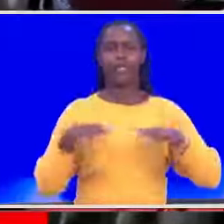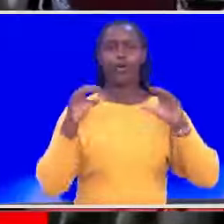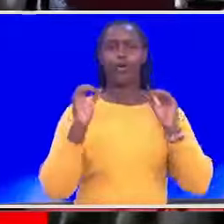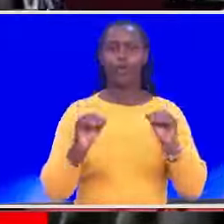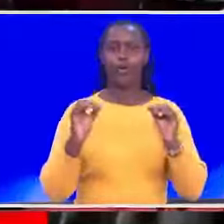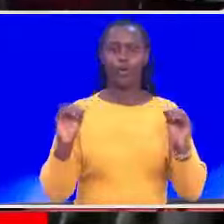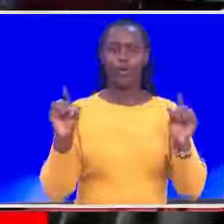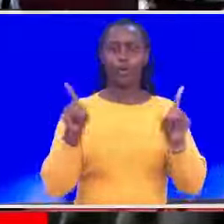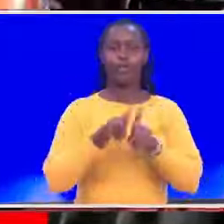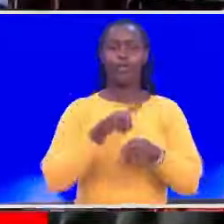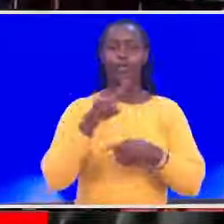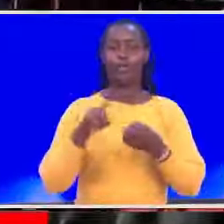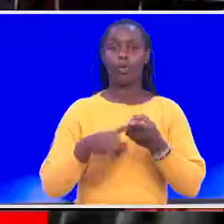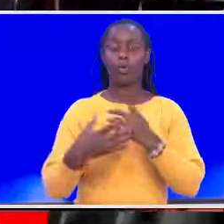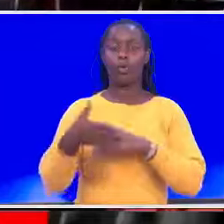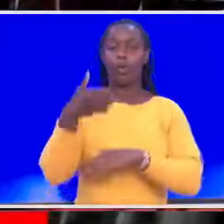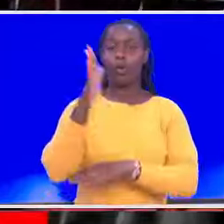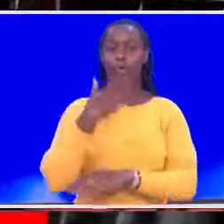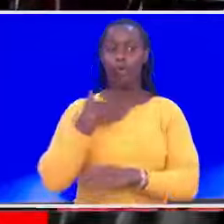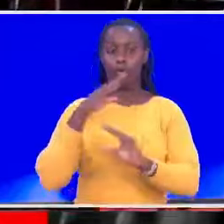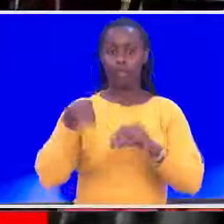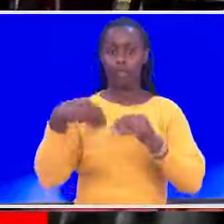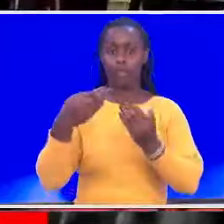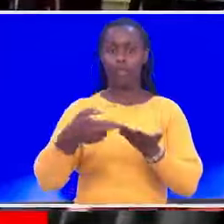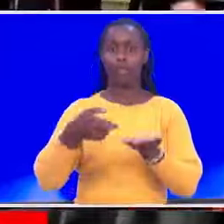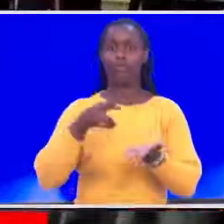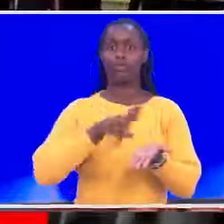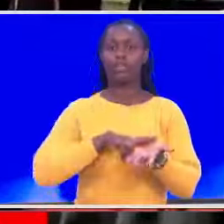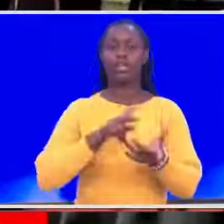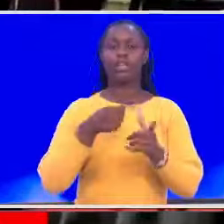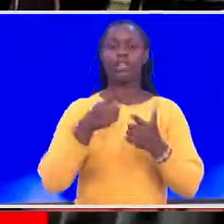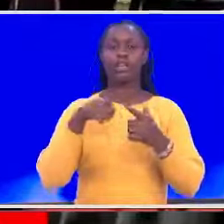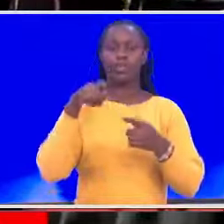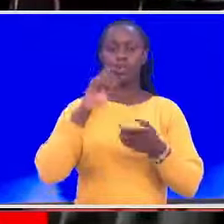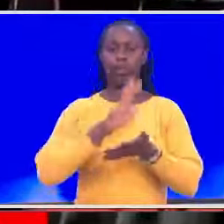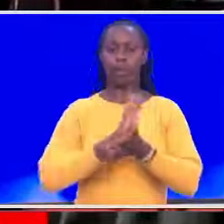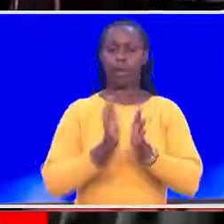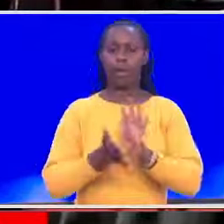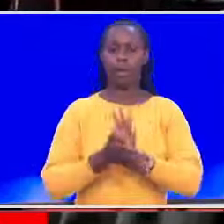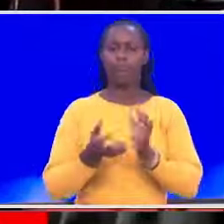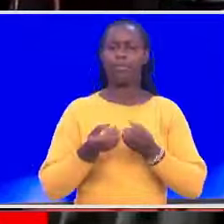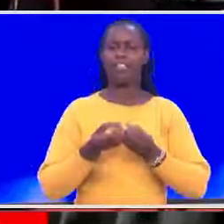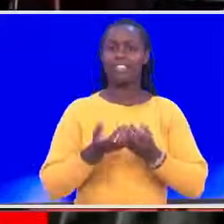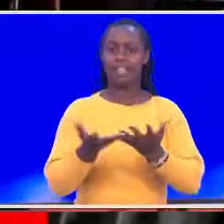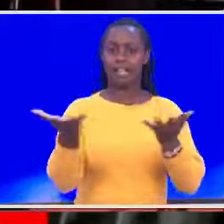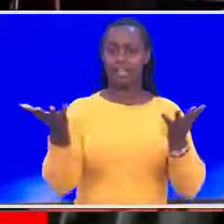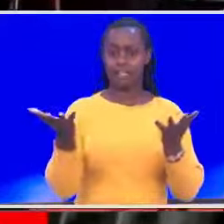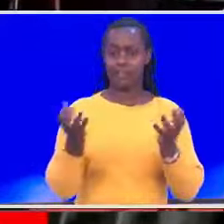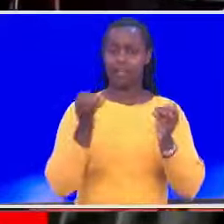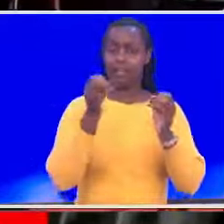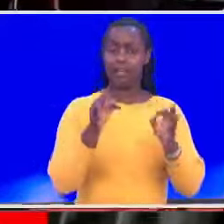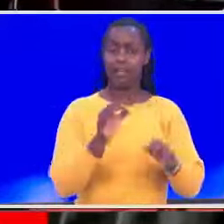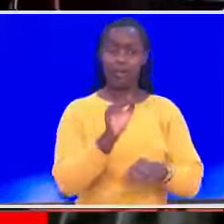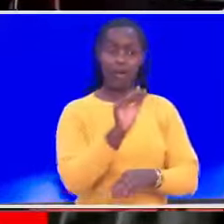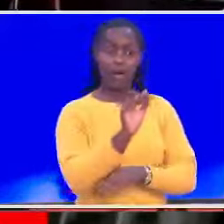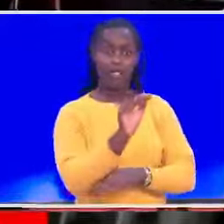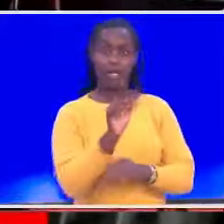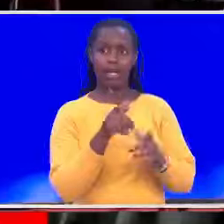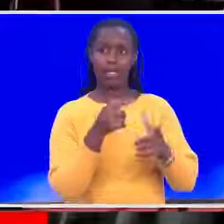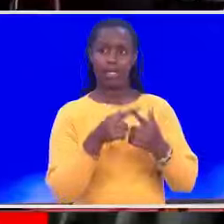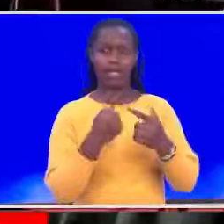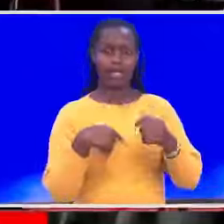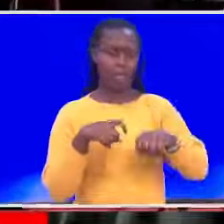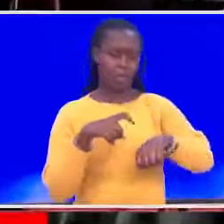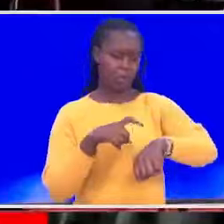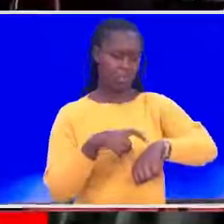resources, you need to open your hands. You need to empty your pockets. Patiana. General, if you see, umulize. Yosa umevapo,